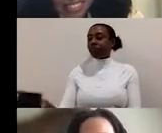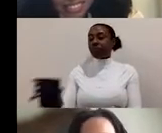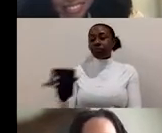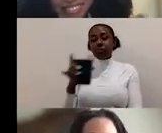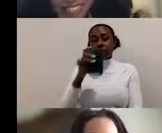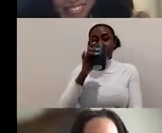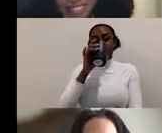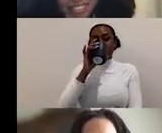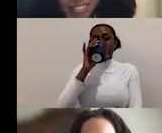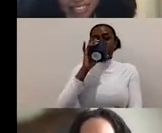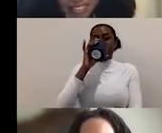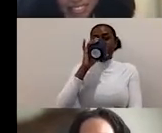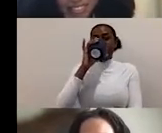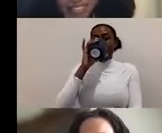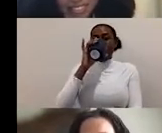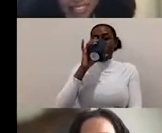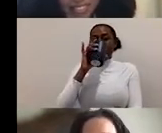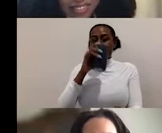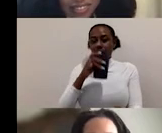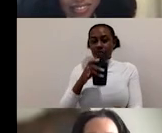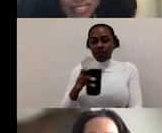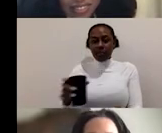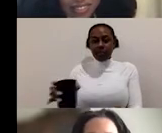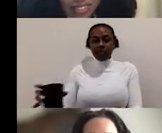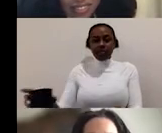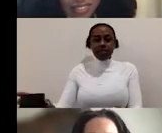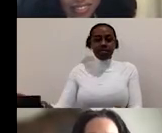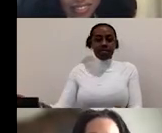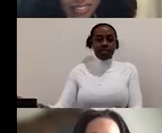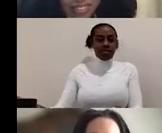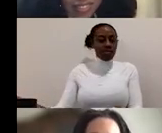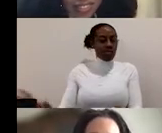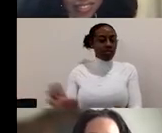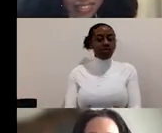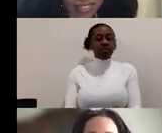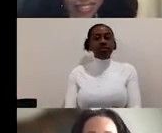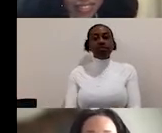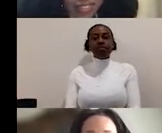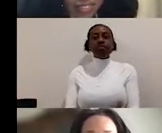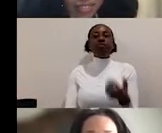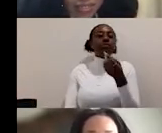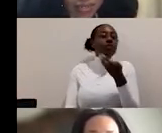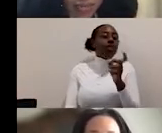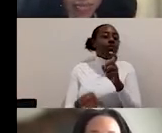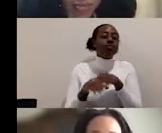We'll give it just a few more seconds.